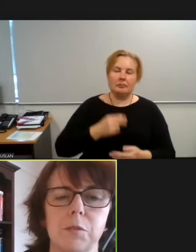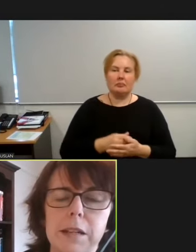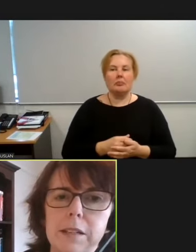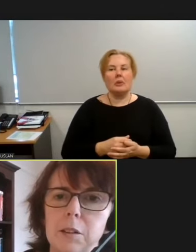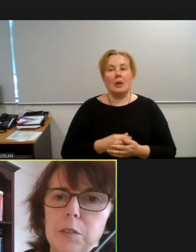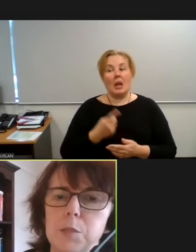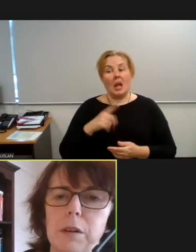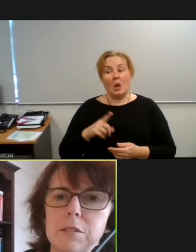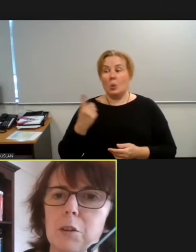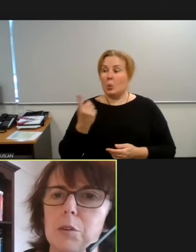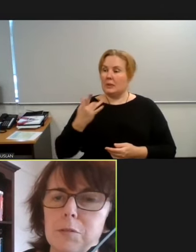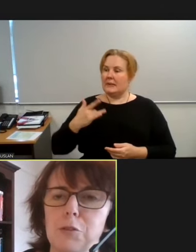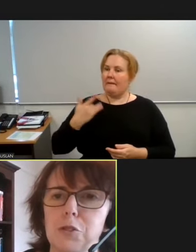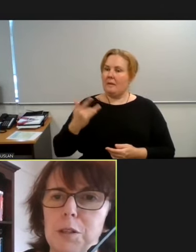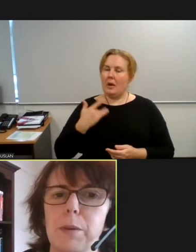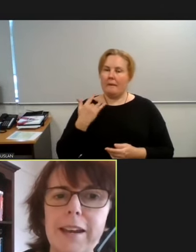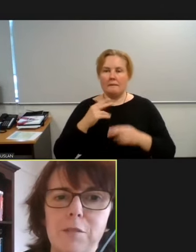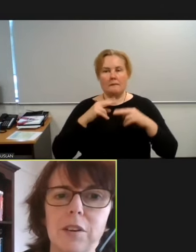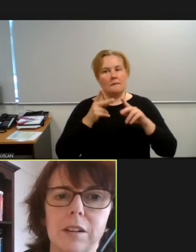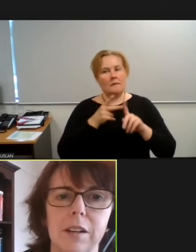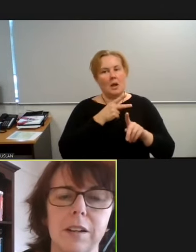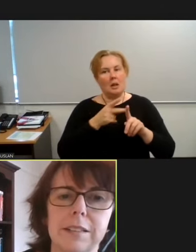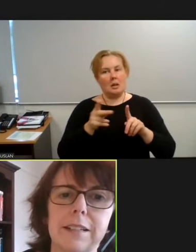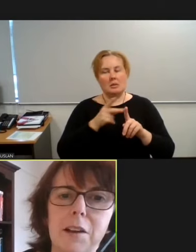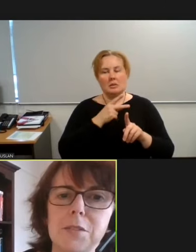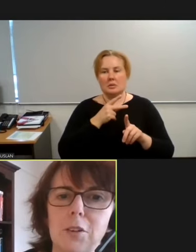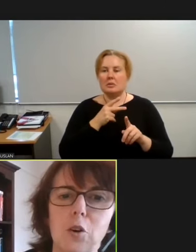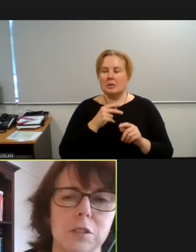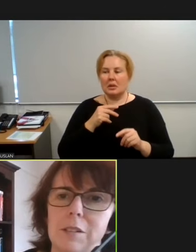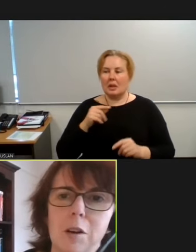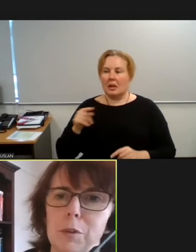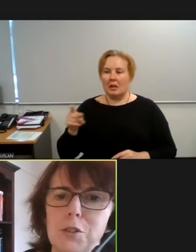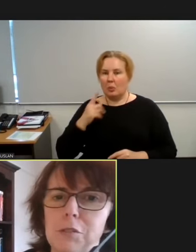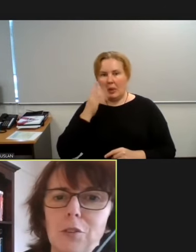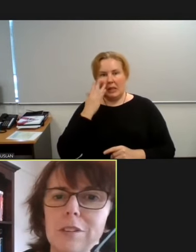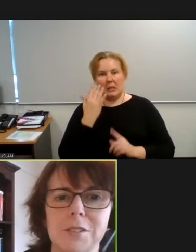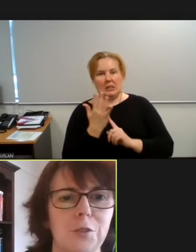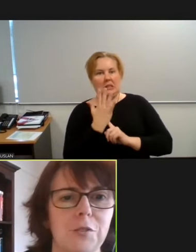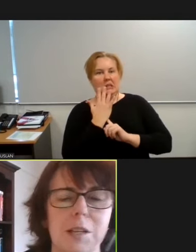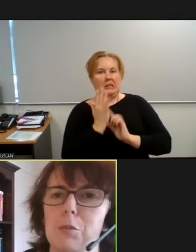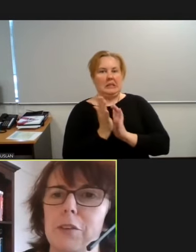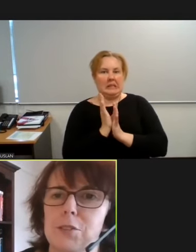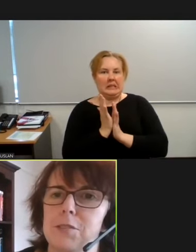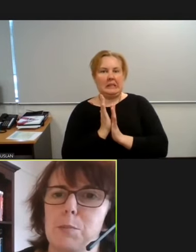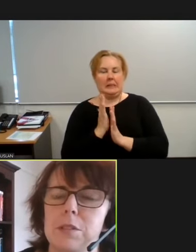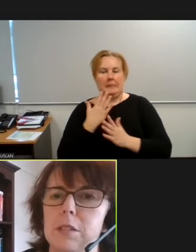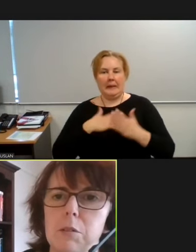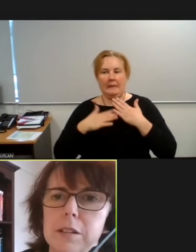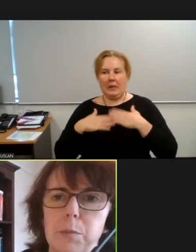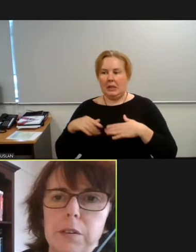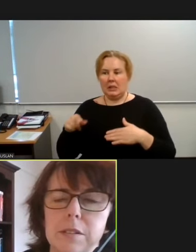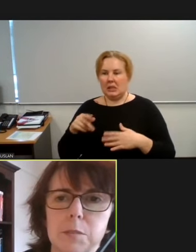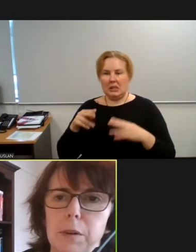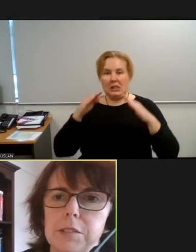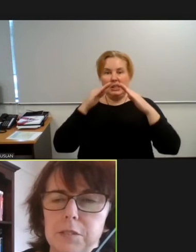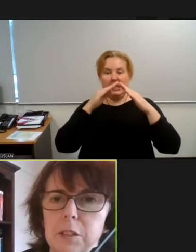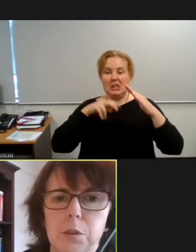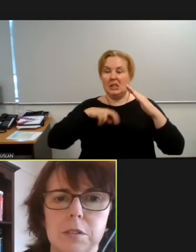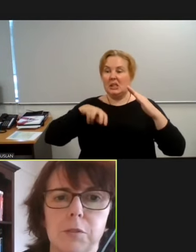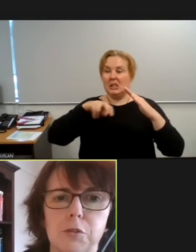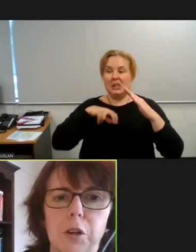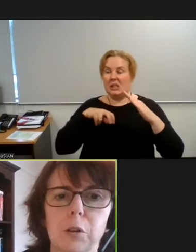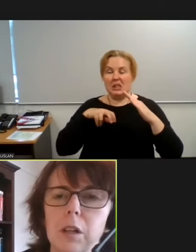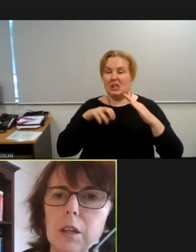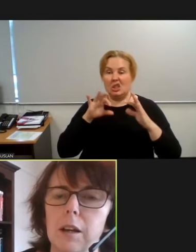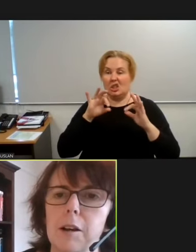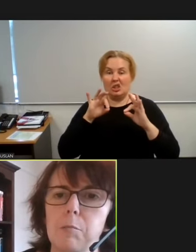us that for many who've experienced coercive controlling behaviour, their lives in lockdown aren't much different to the deprivation of liberty they were experiencing as part of the